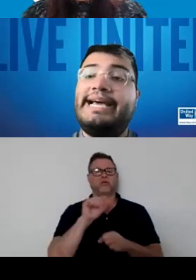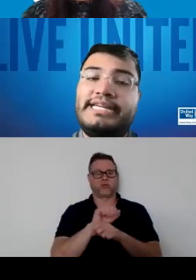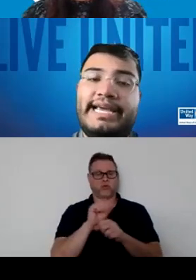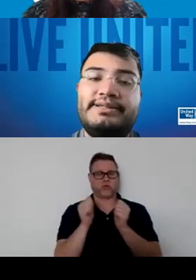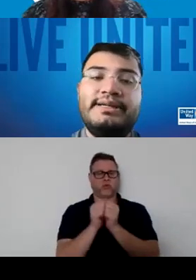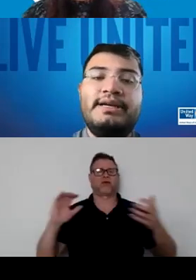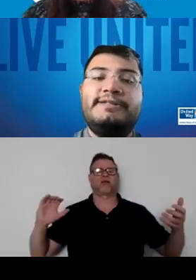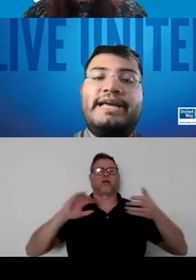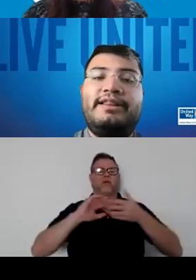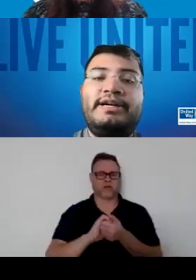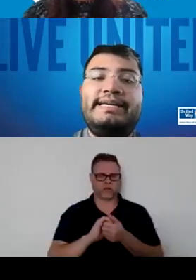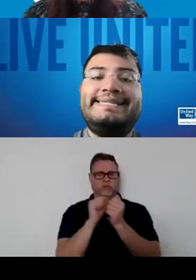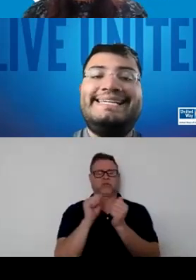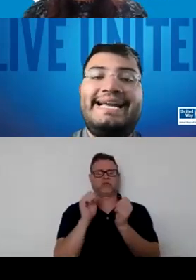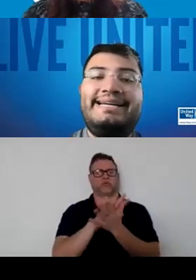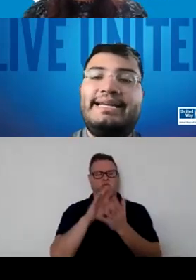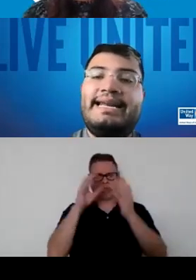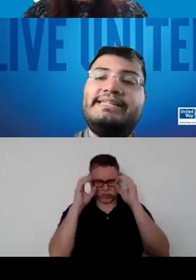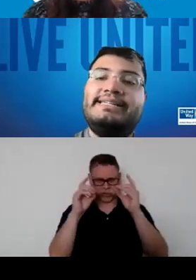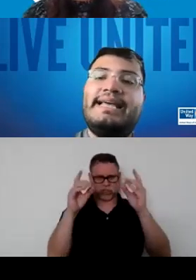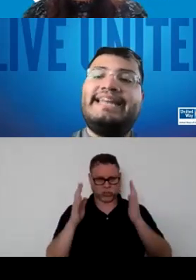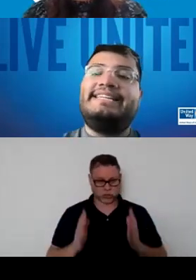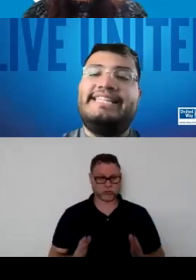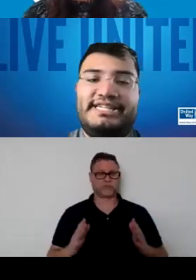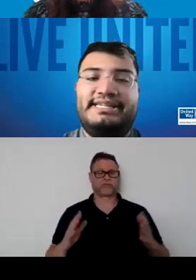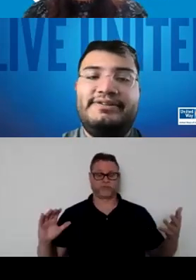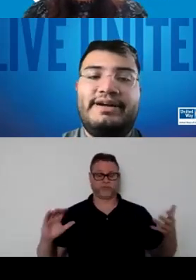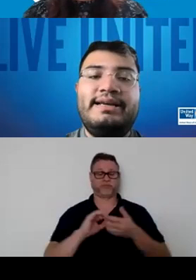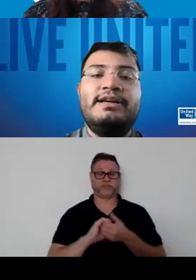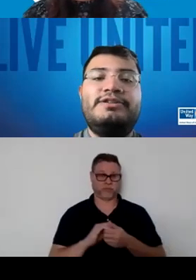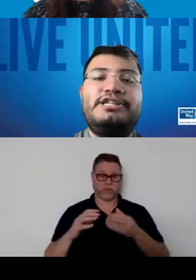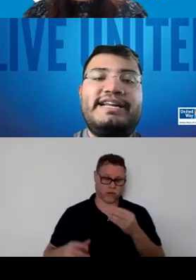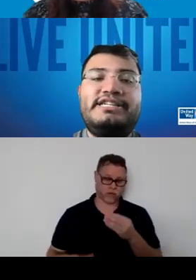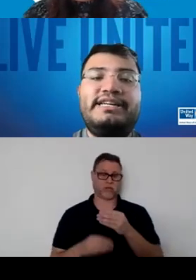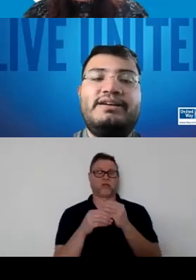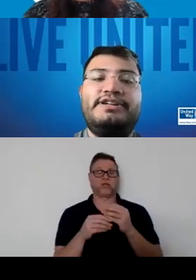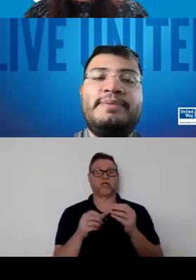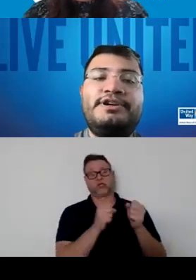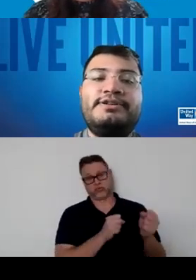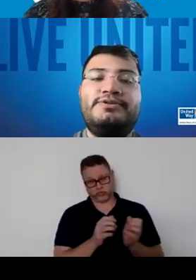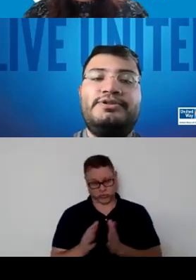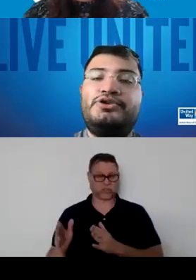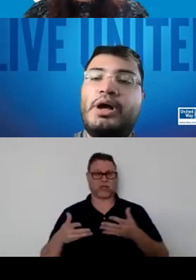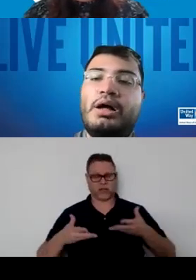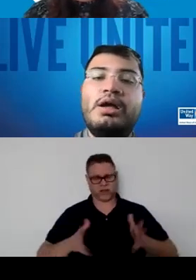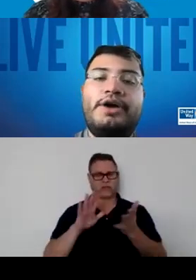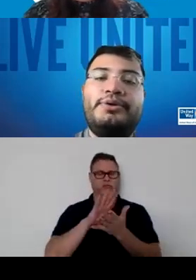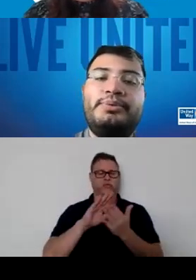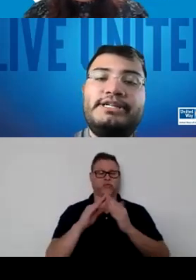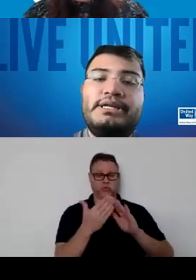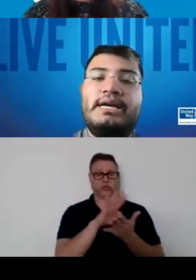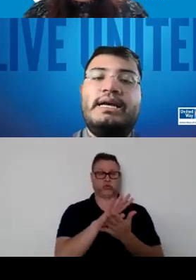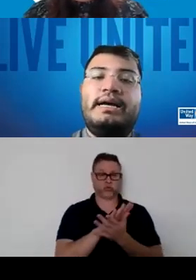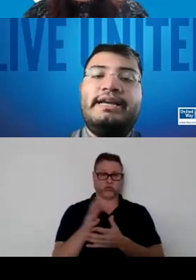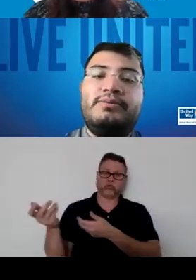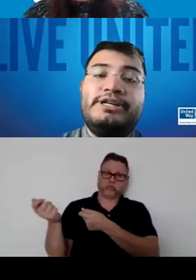school's educators so that learning is connected and not just an addition, right? So this strategy allows for community schools to draw on the